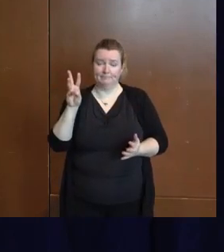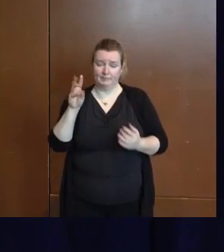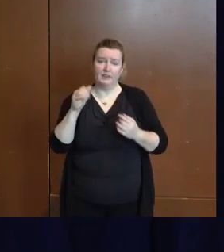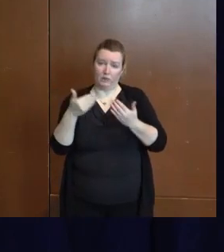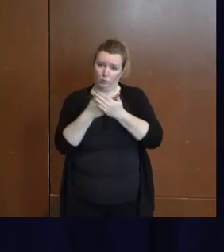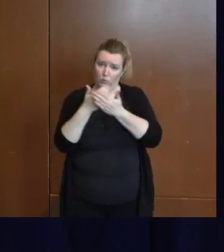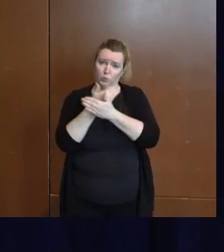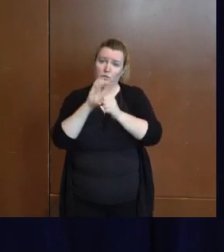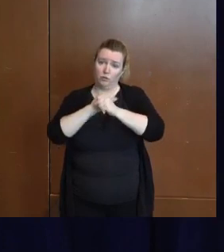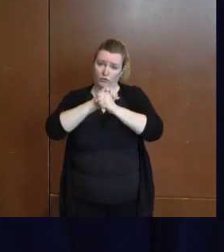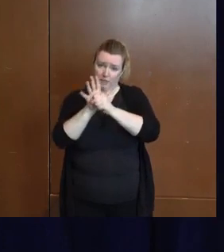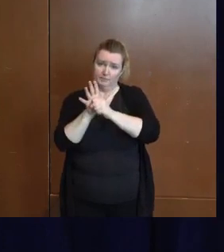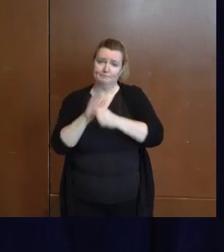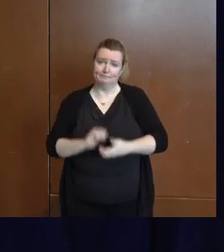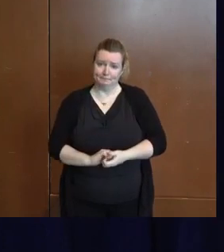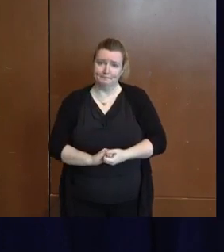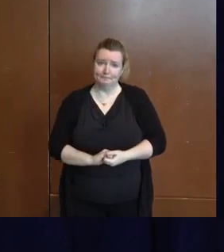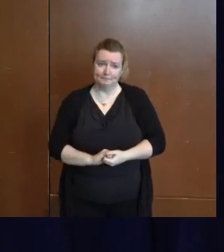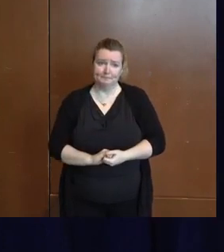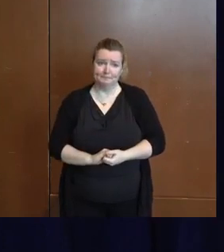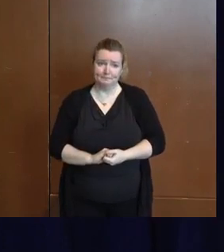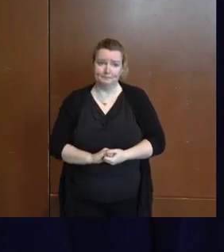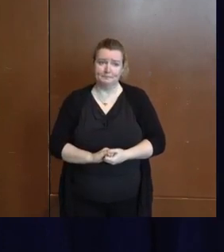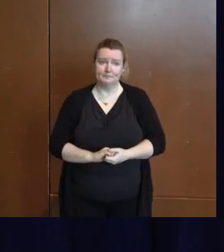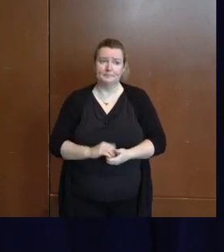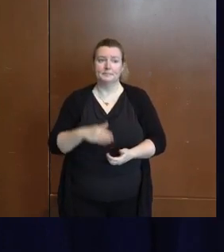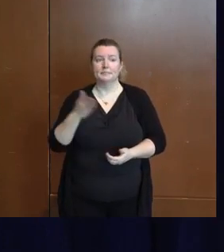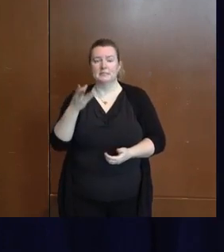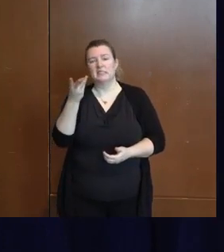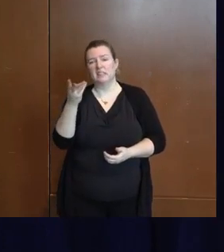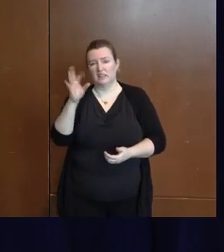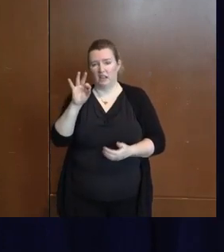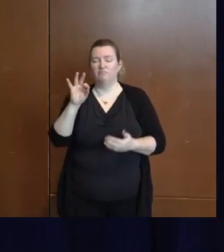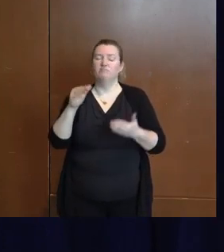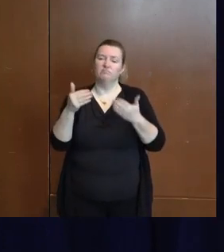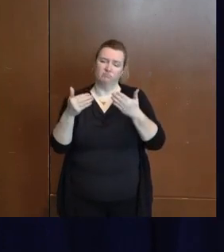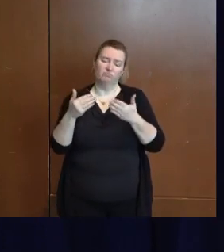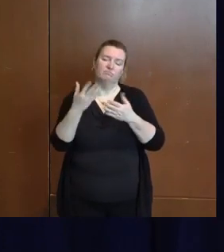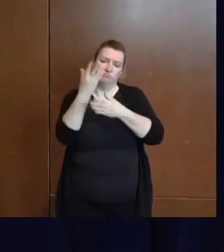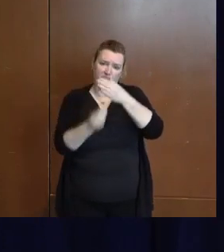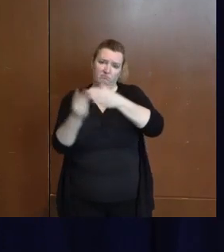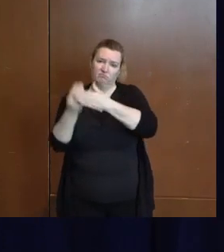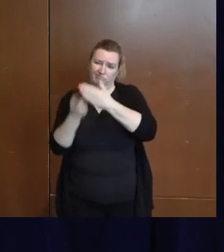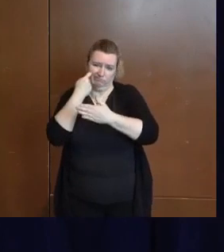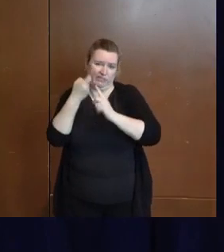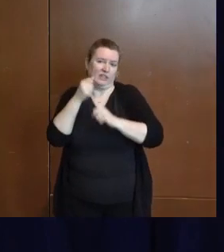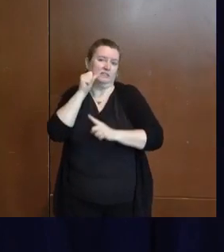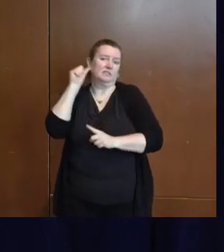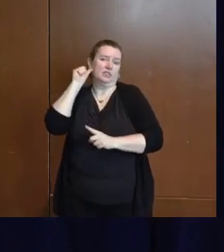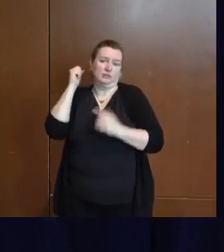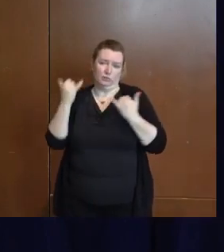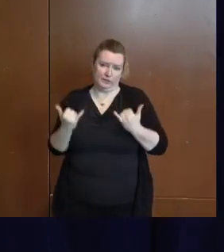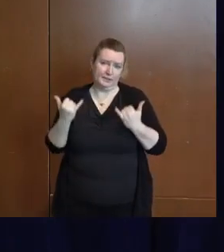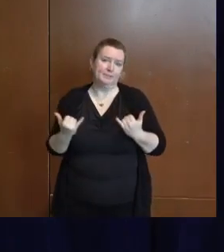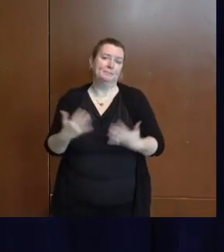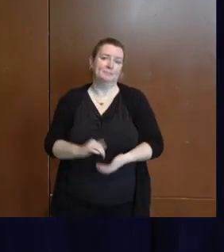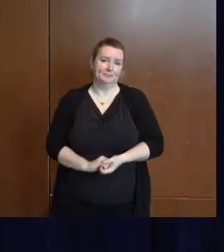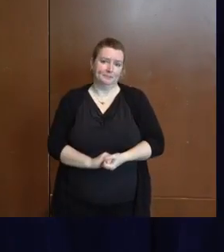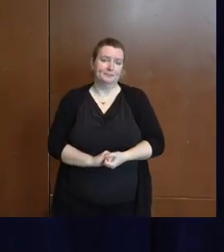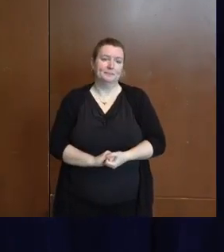sadly, 69 new deaths have been reported. We have total fatalities in